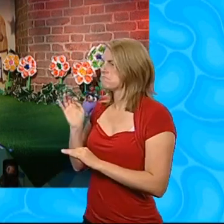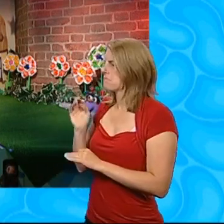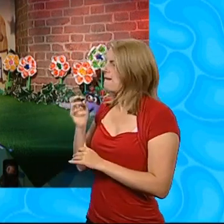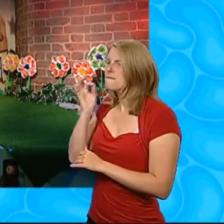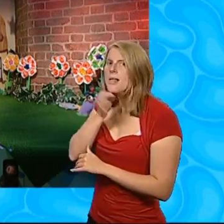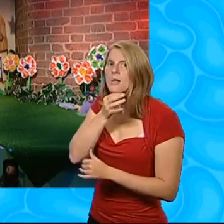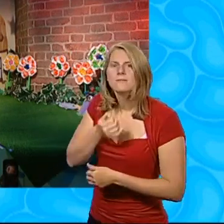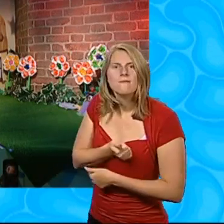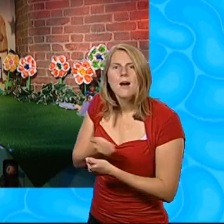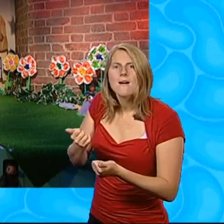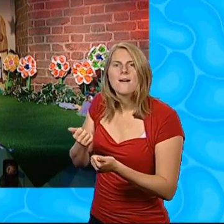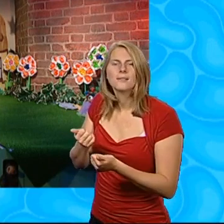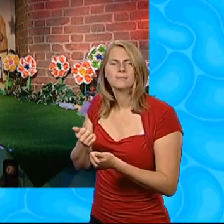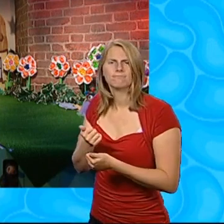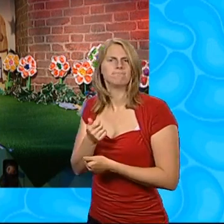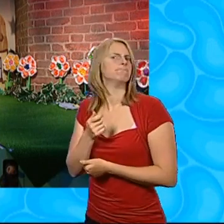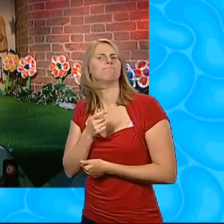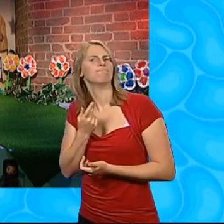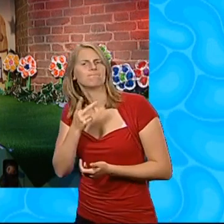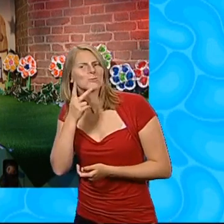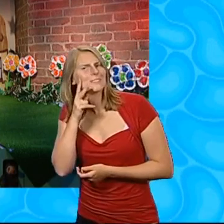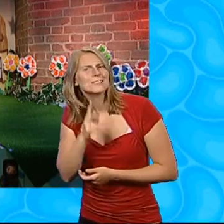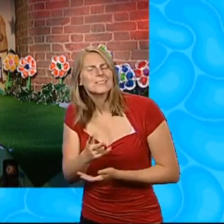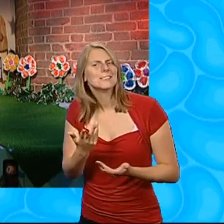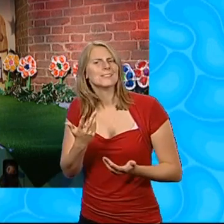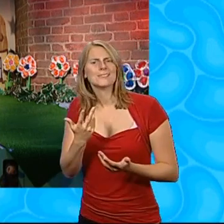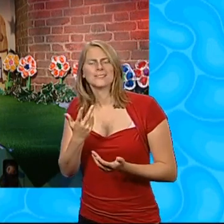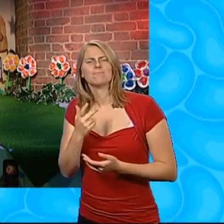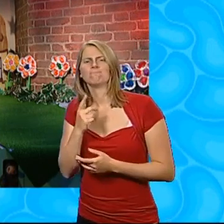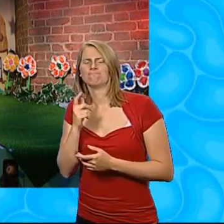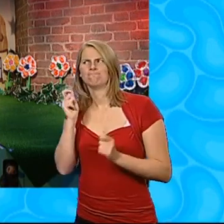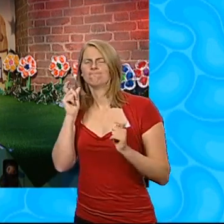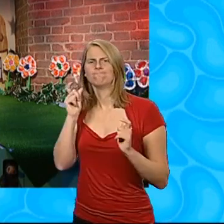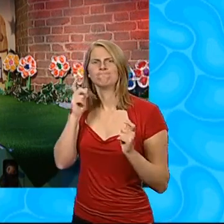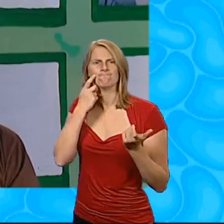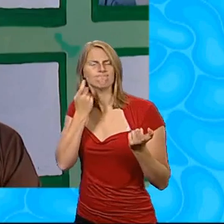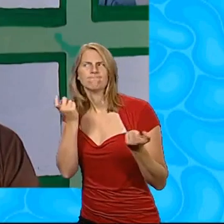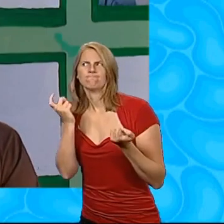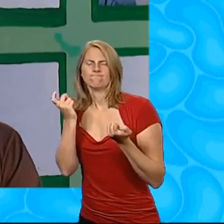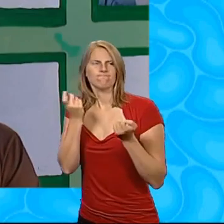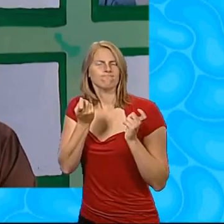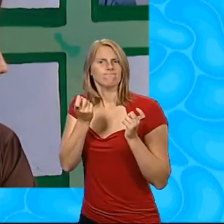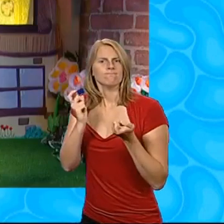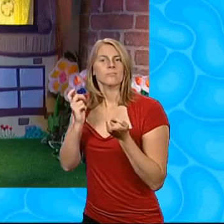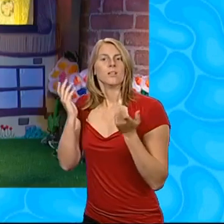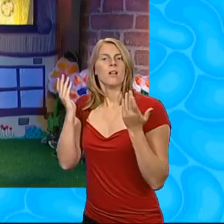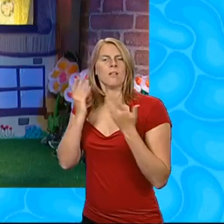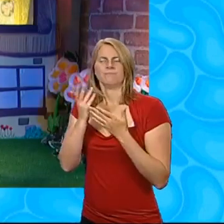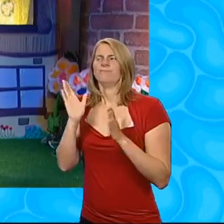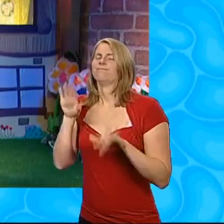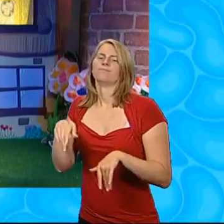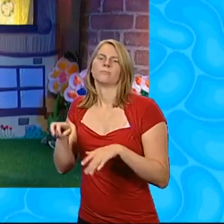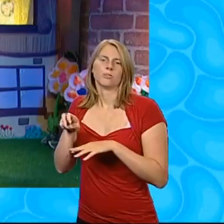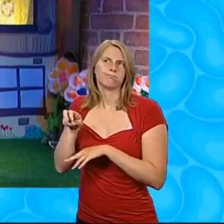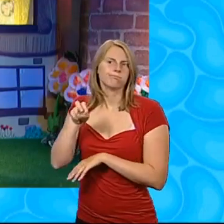flowers were all there, but she couldn't see what it was that was doing the singing that had kept her awake. Oh. That night, she went to bed again. Are you in bed again,